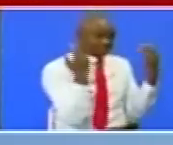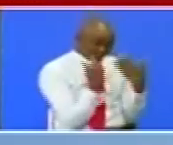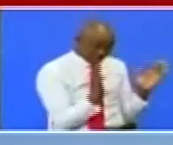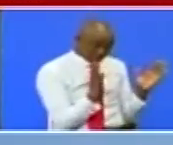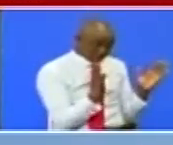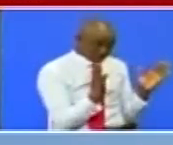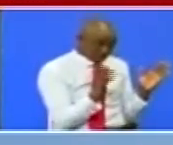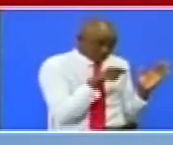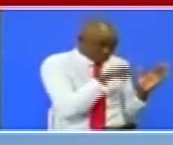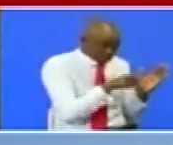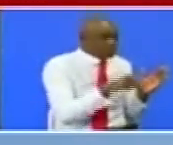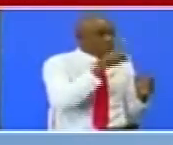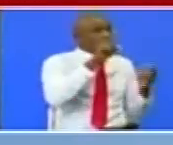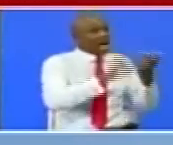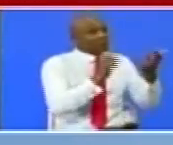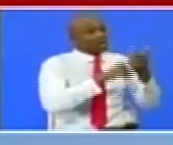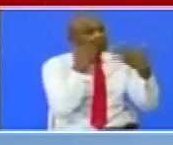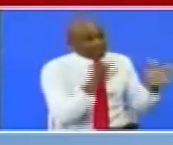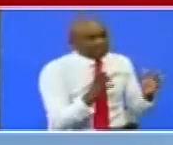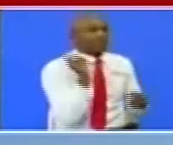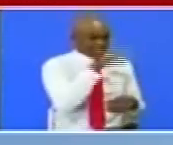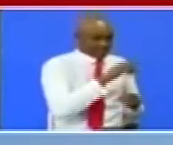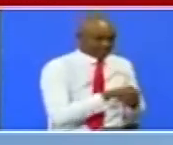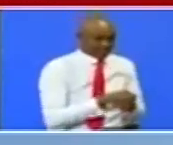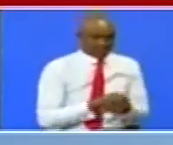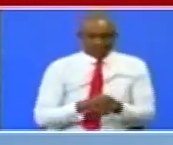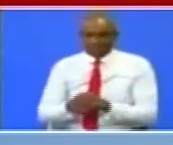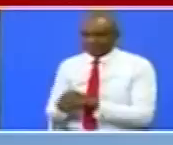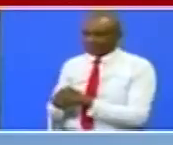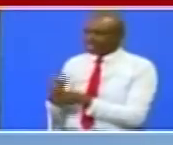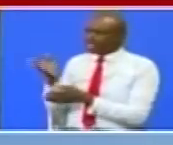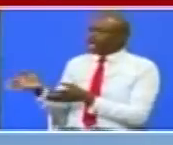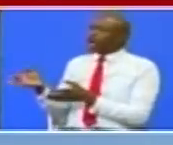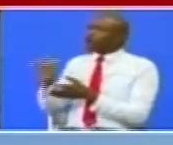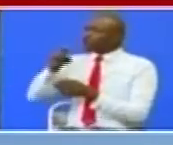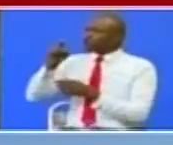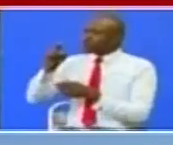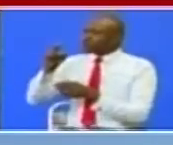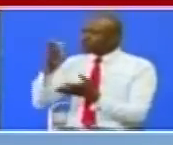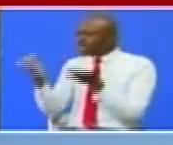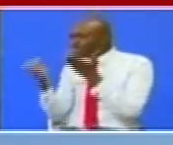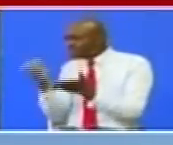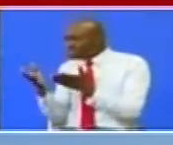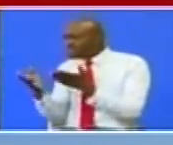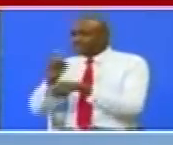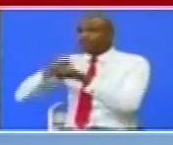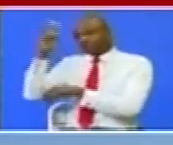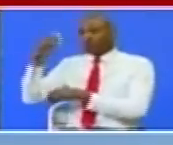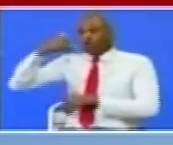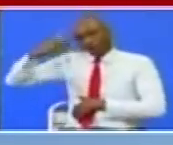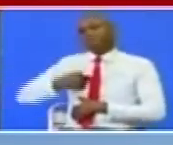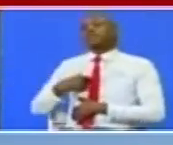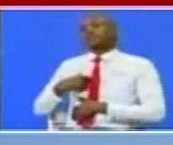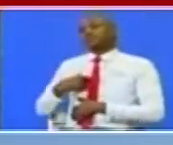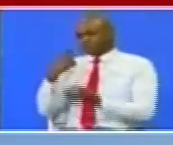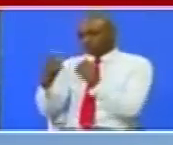the census? Yeah, sure. What time can I give you a call? by 2. Oh, by 2